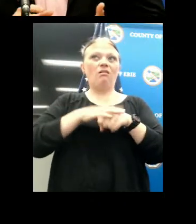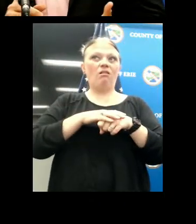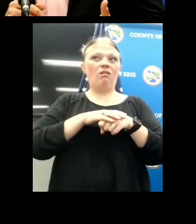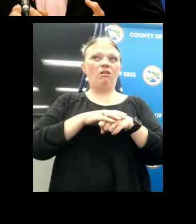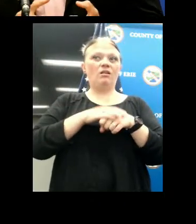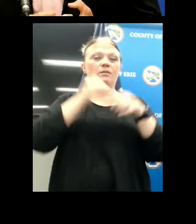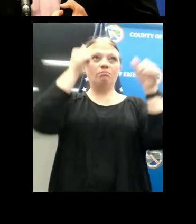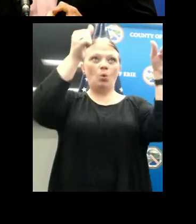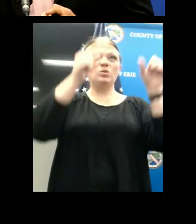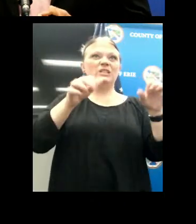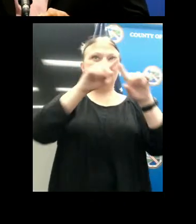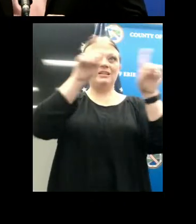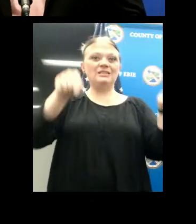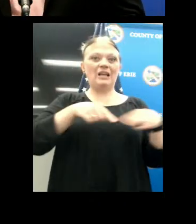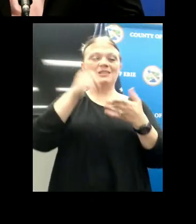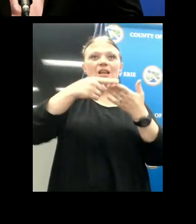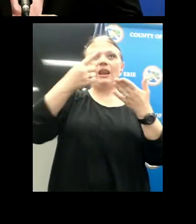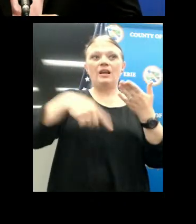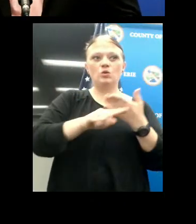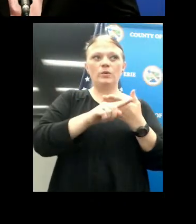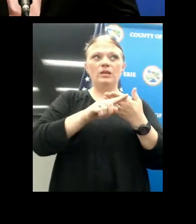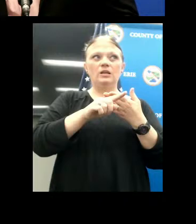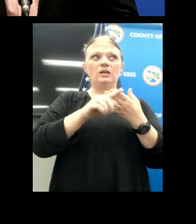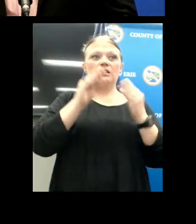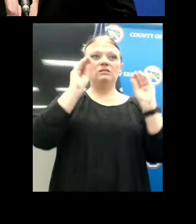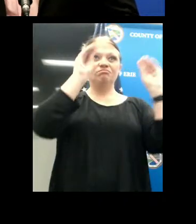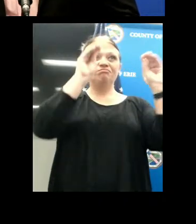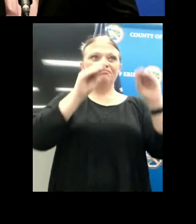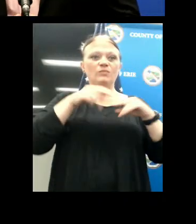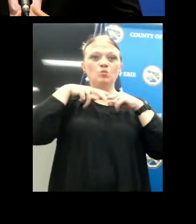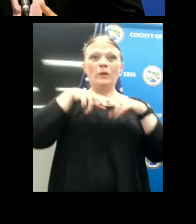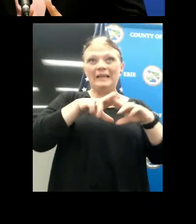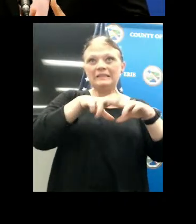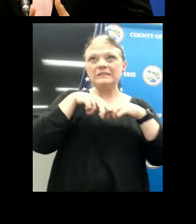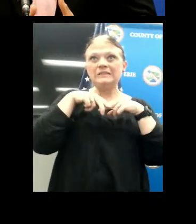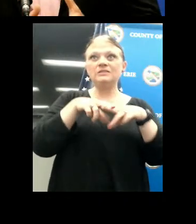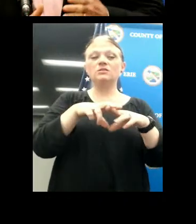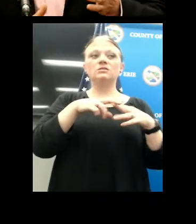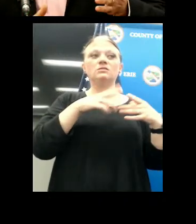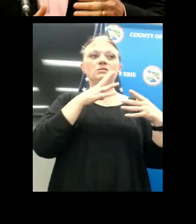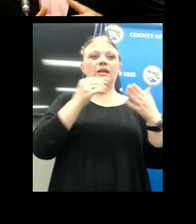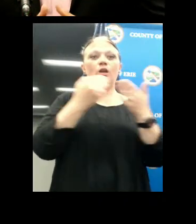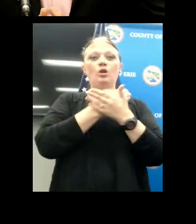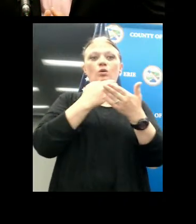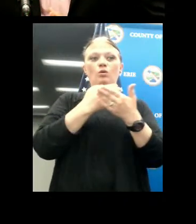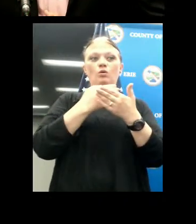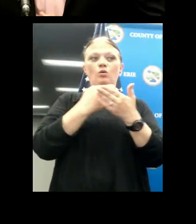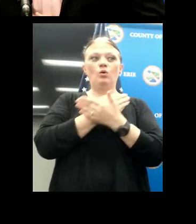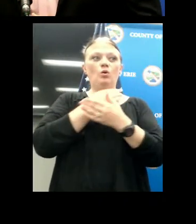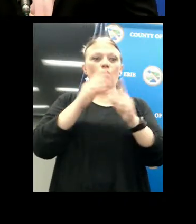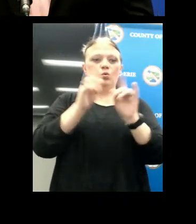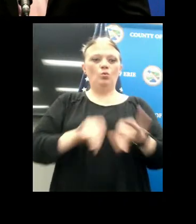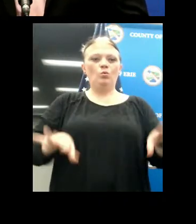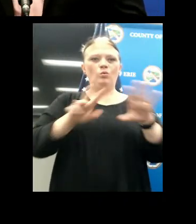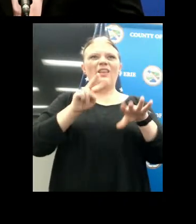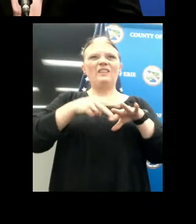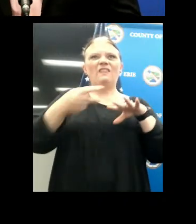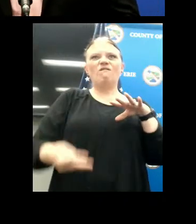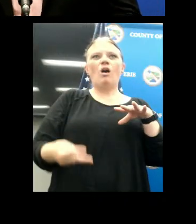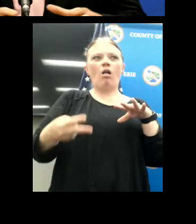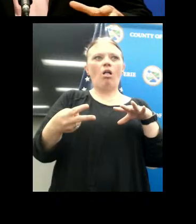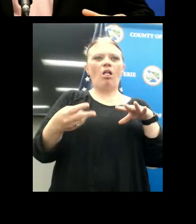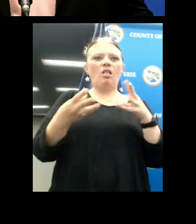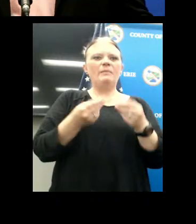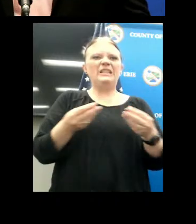up those signs next week, installing swings, and of course putting in new fall zone material in our playgrounds as